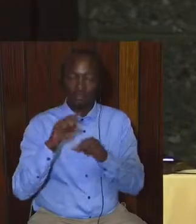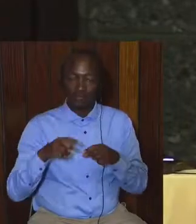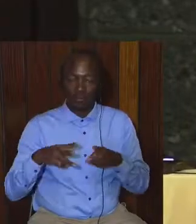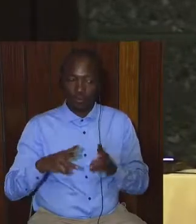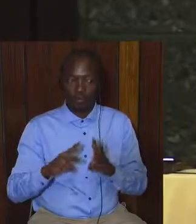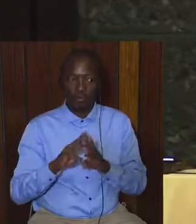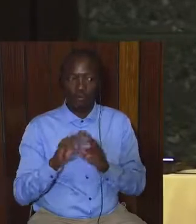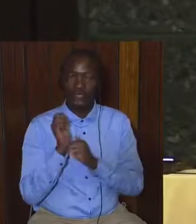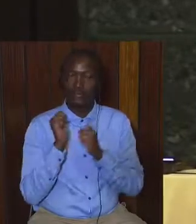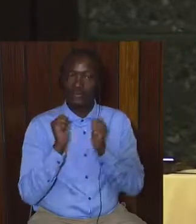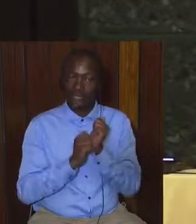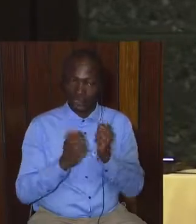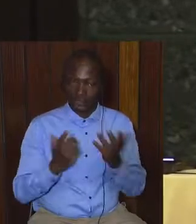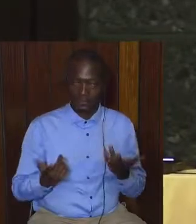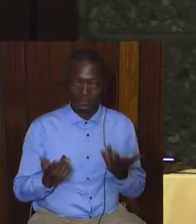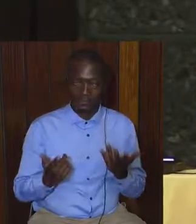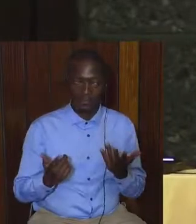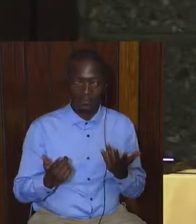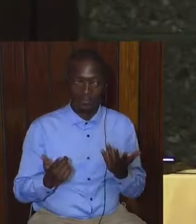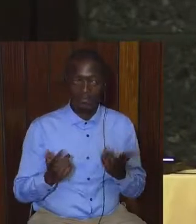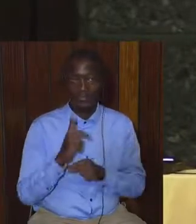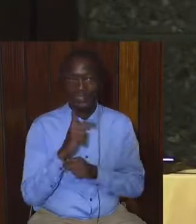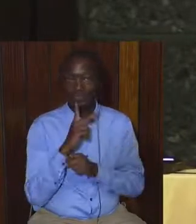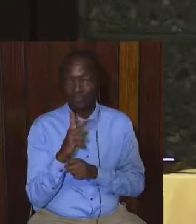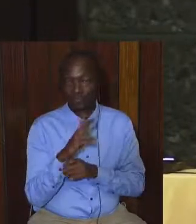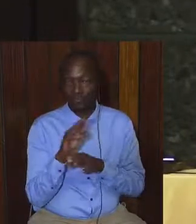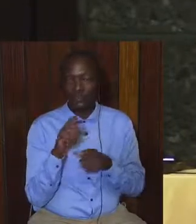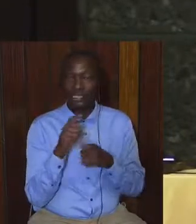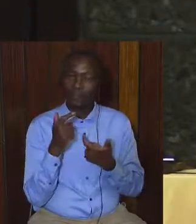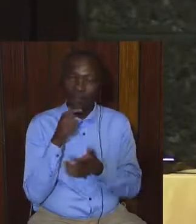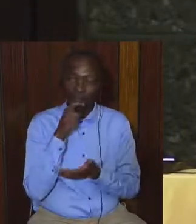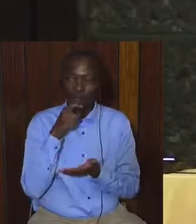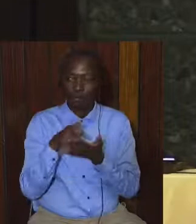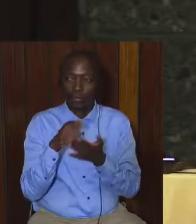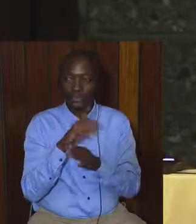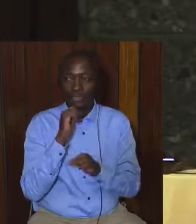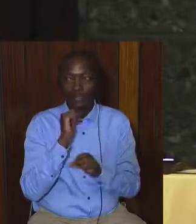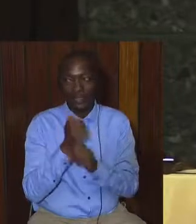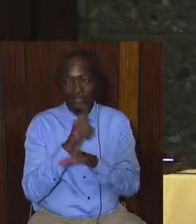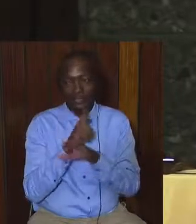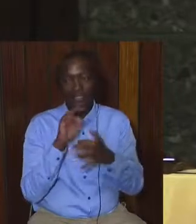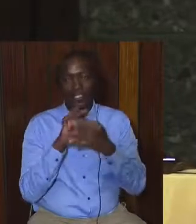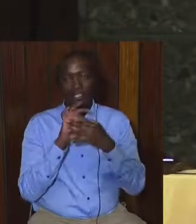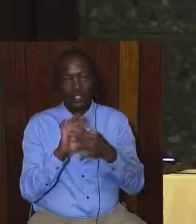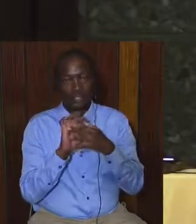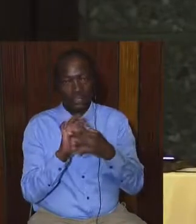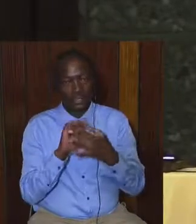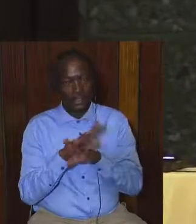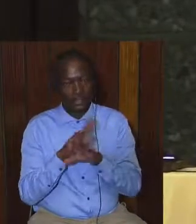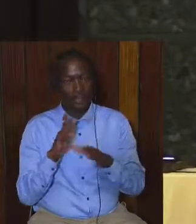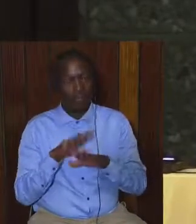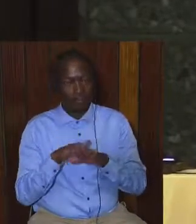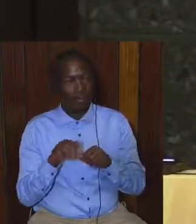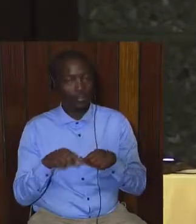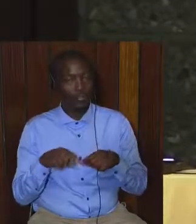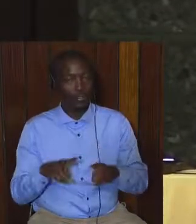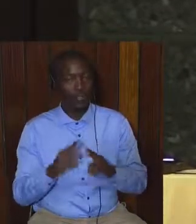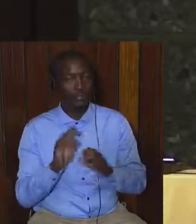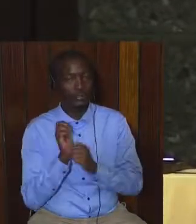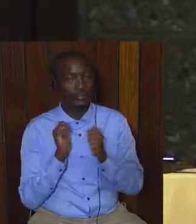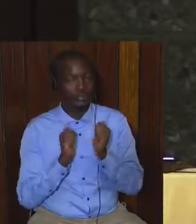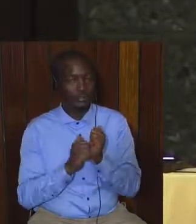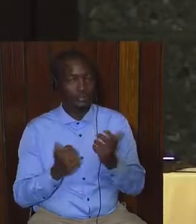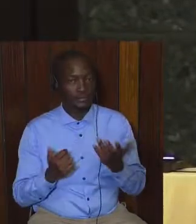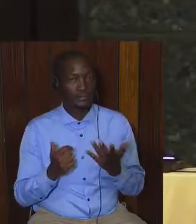infrastructure. And Chairperson, if we look at some of the comments made, primarily it relates to the roads infrastructure. I have